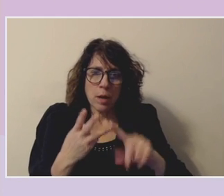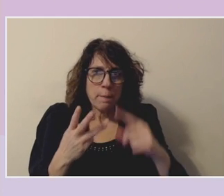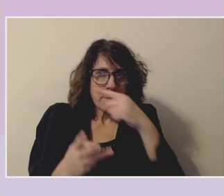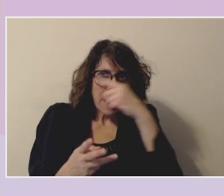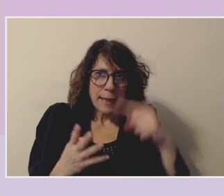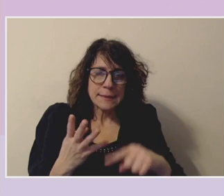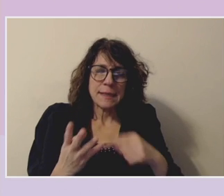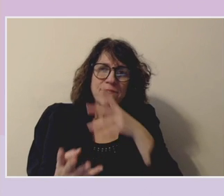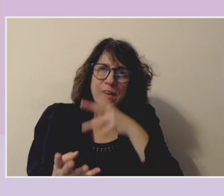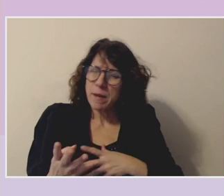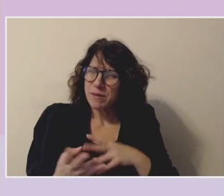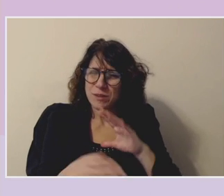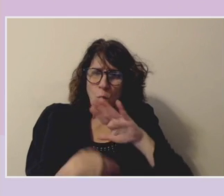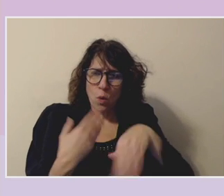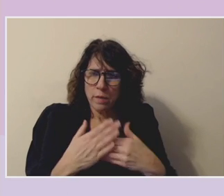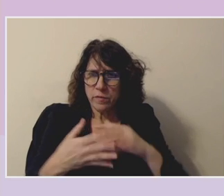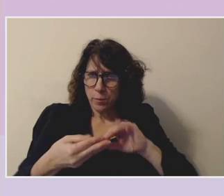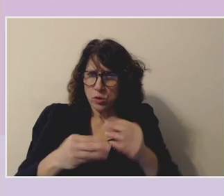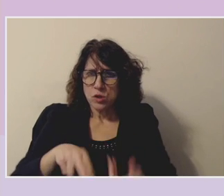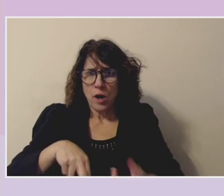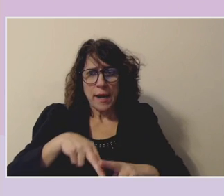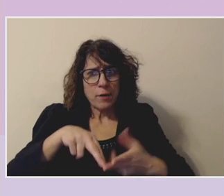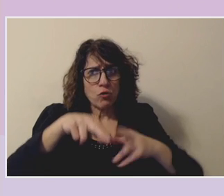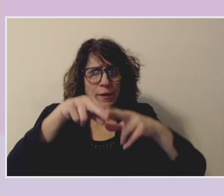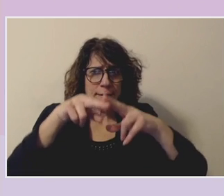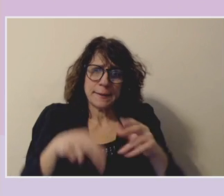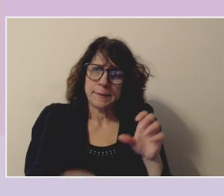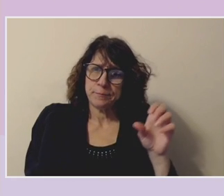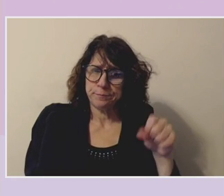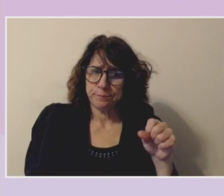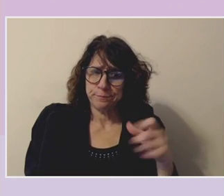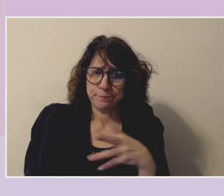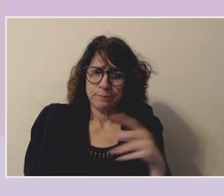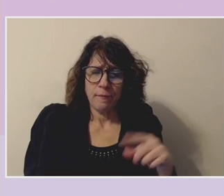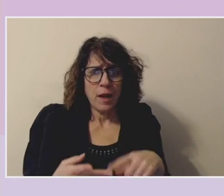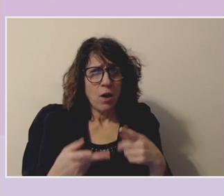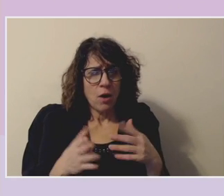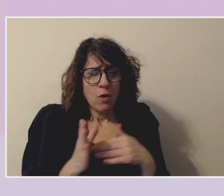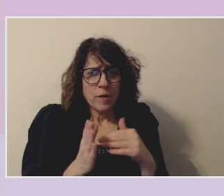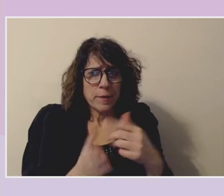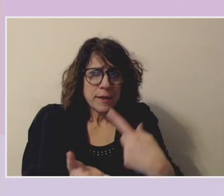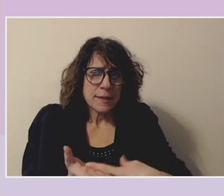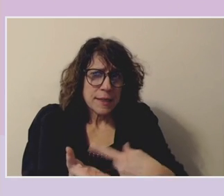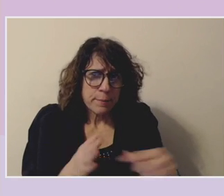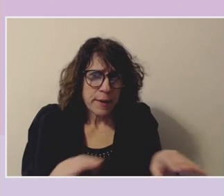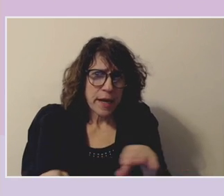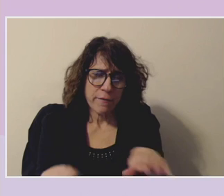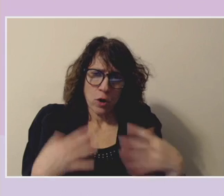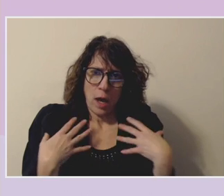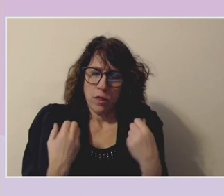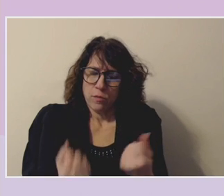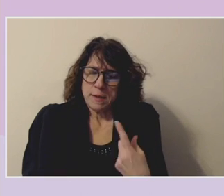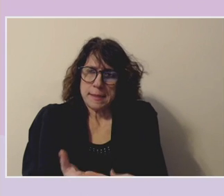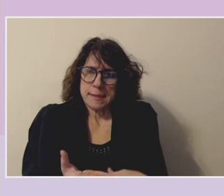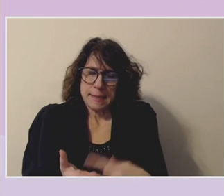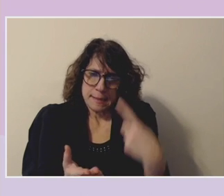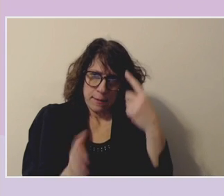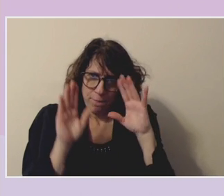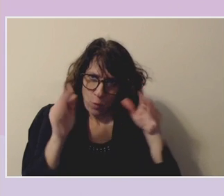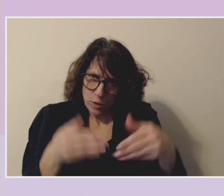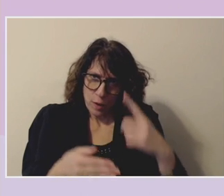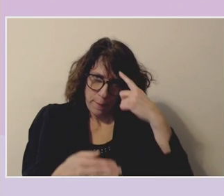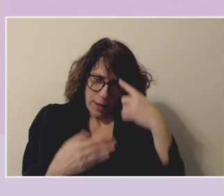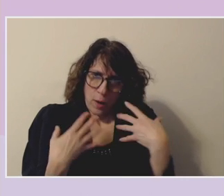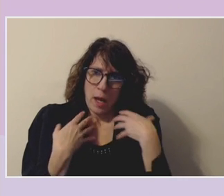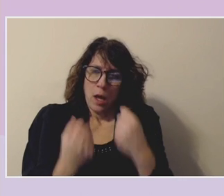But I would like to also include substance use. A lot of times we talk about behavioral health, we only talk about mental health, and really substance use is an issue for